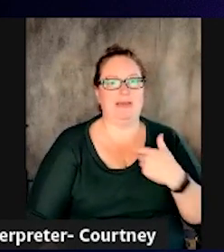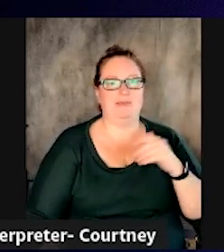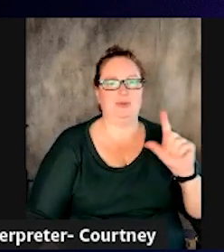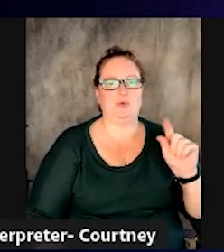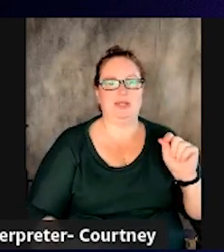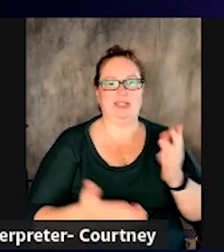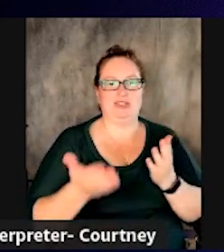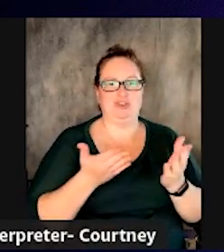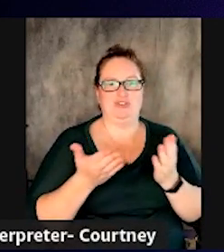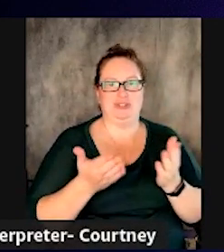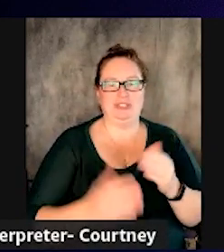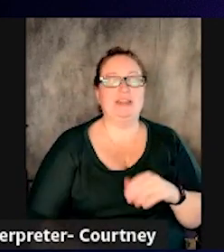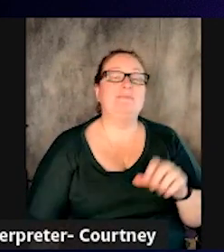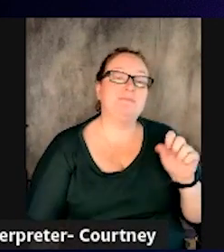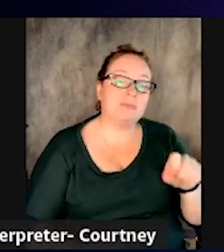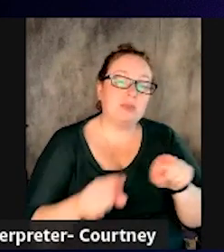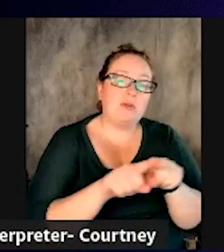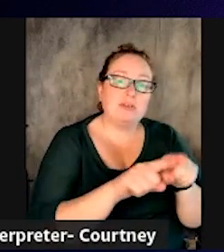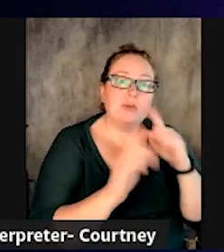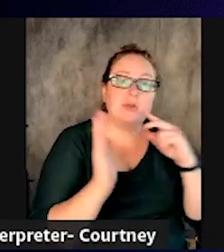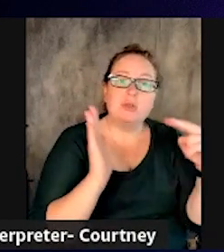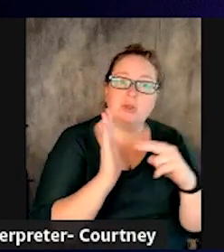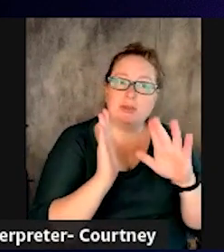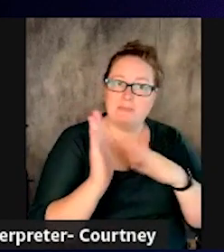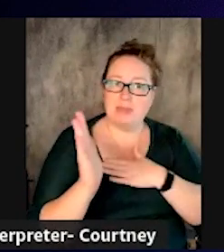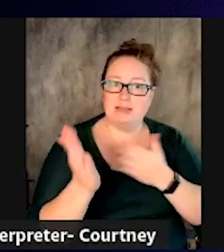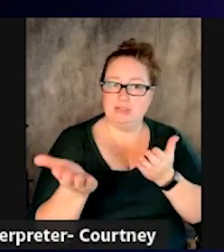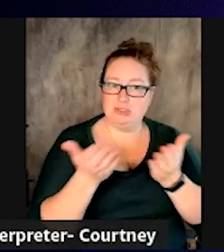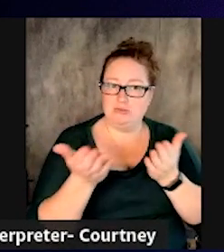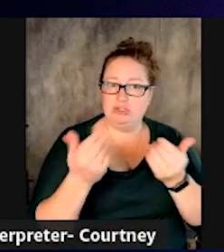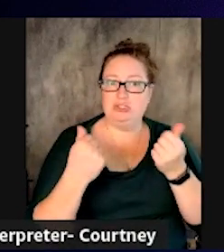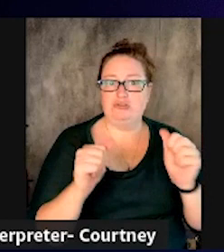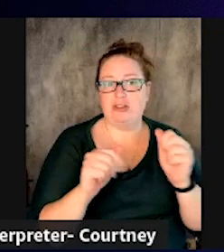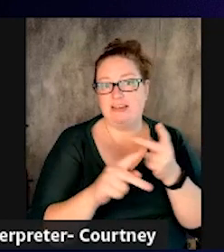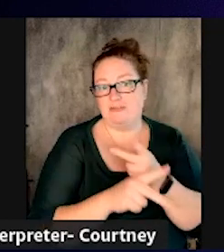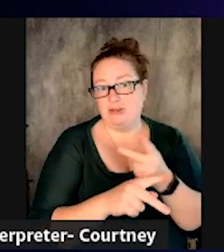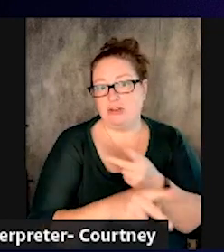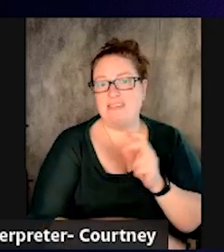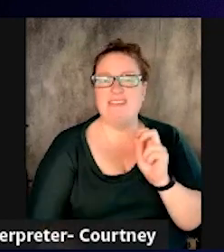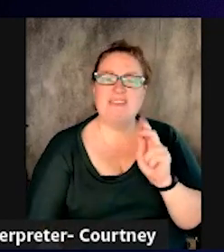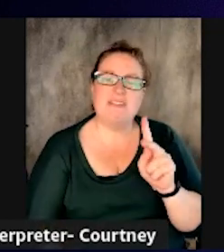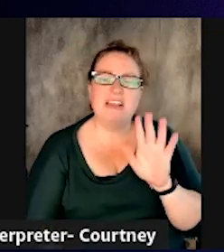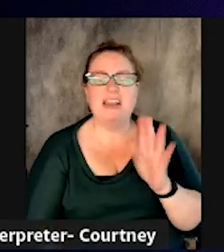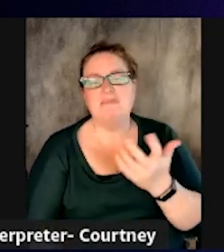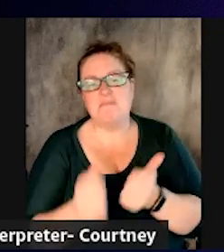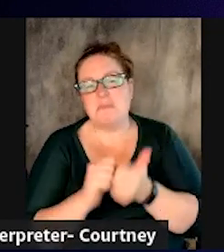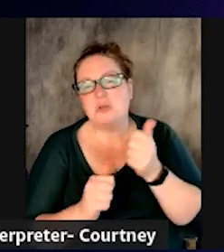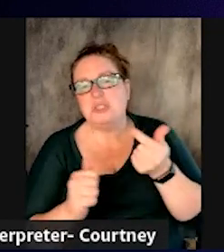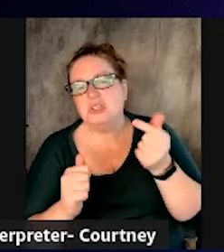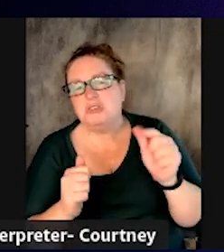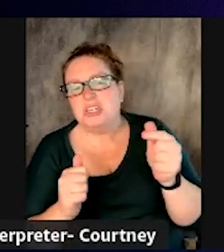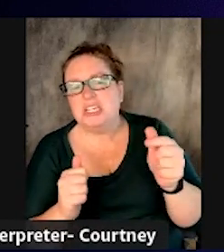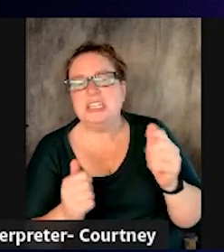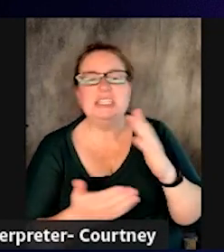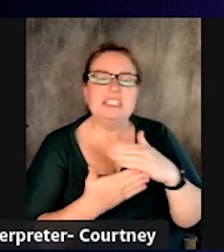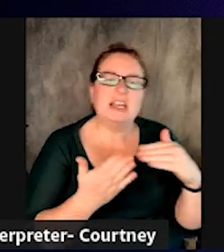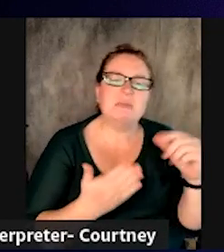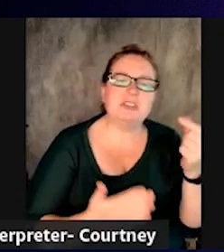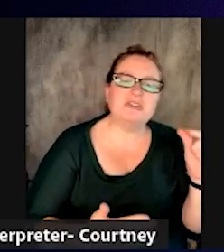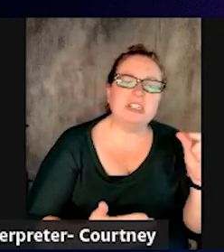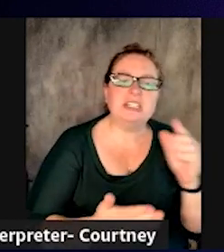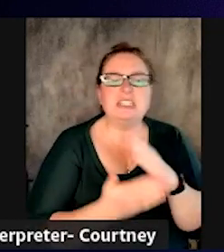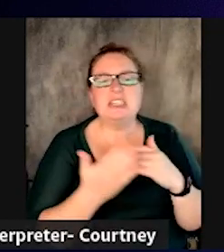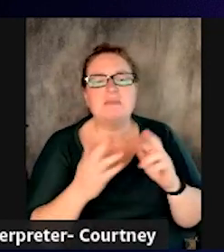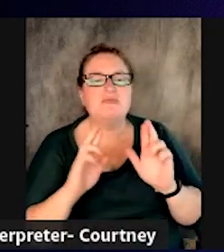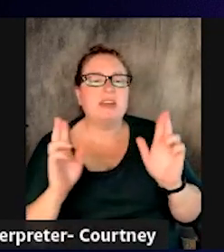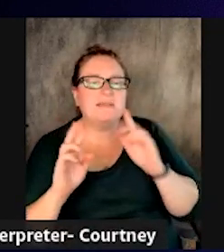could also look at my servers and try to figure out, okay, it's mostly green, some of it is green, some of it is ready for